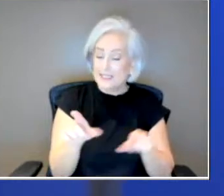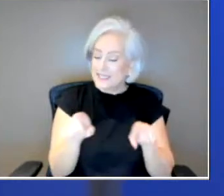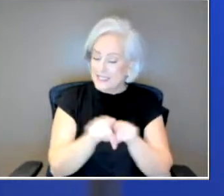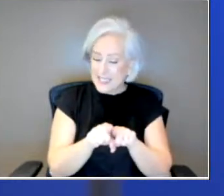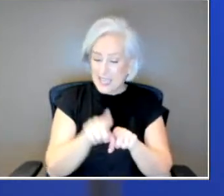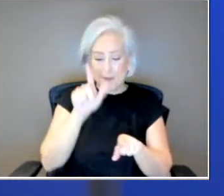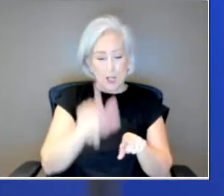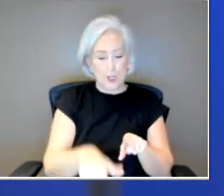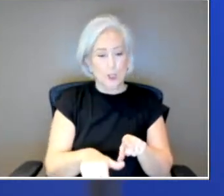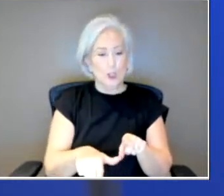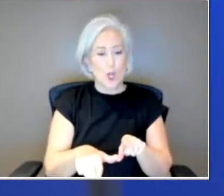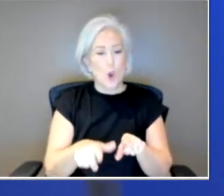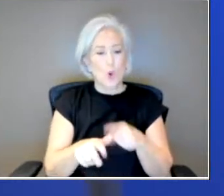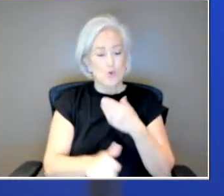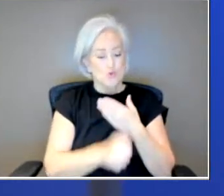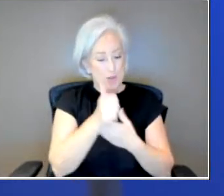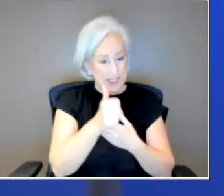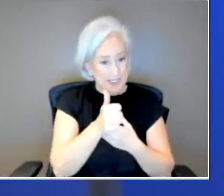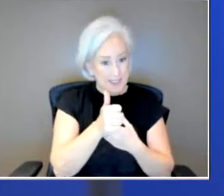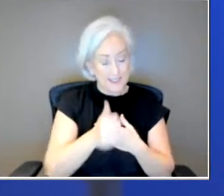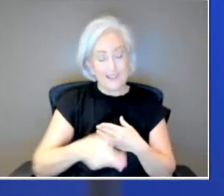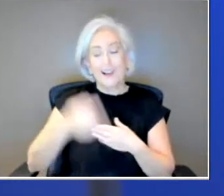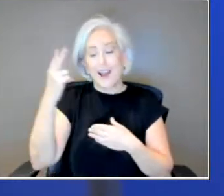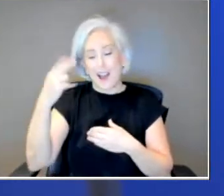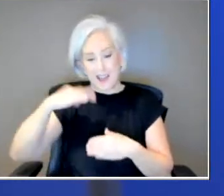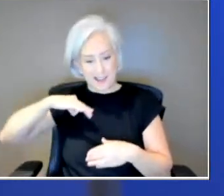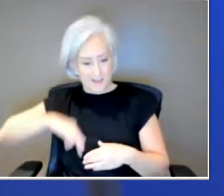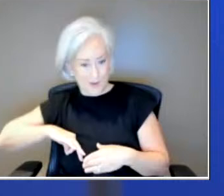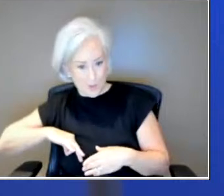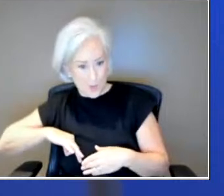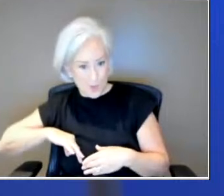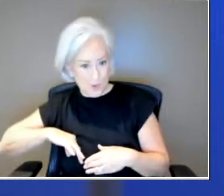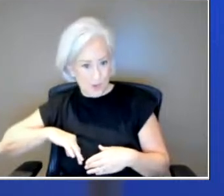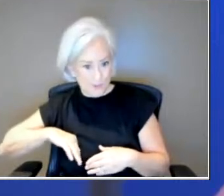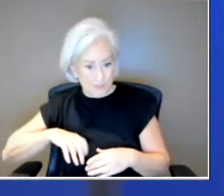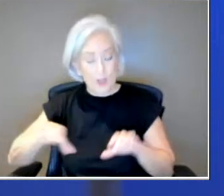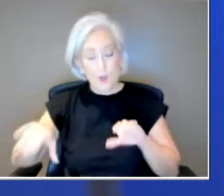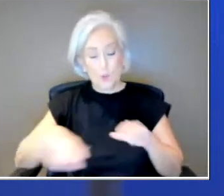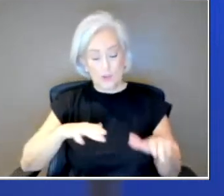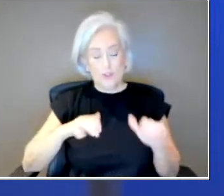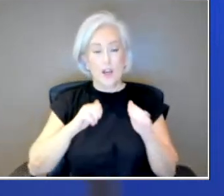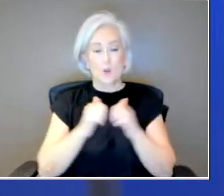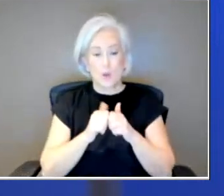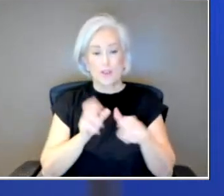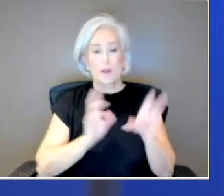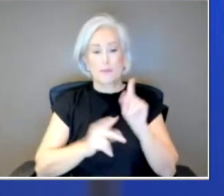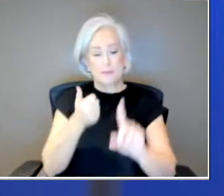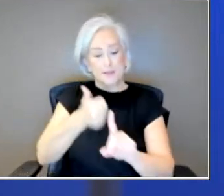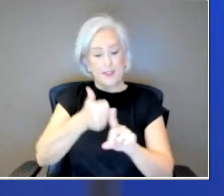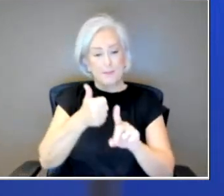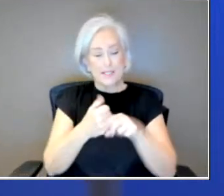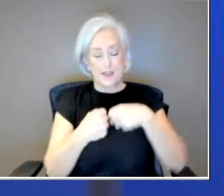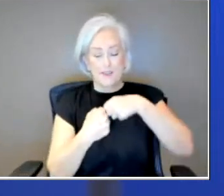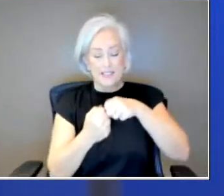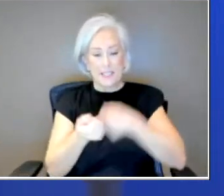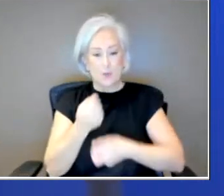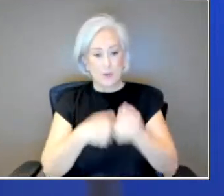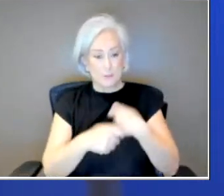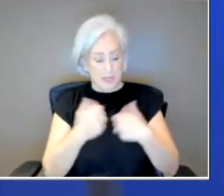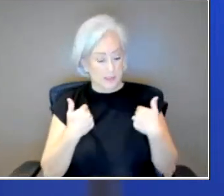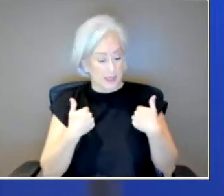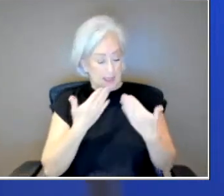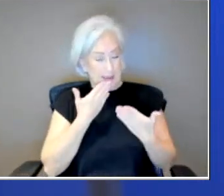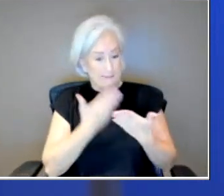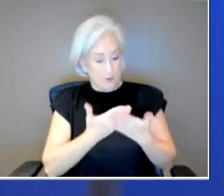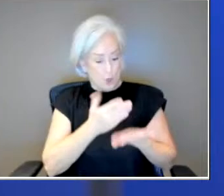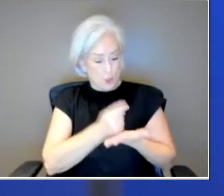reward option, right? We can try it, and we have had success. We've done it on people with knee replacements, and they've had a really good treatment response afterwards. But if someone comes into